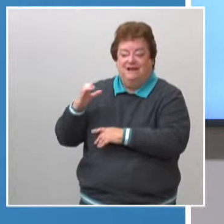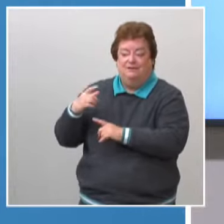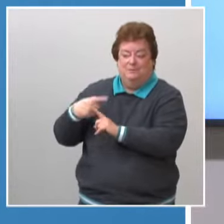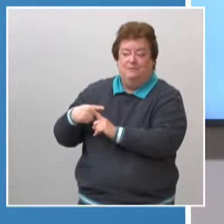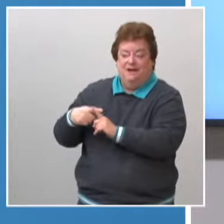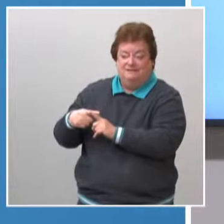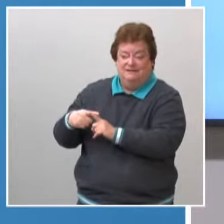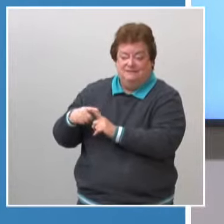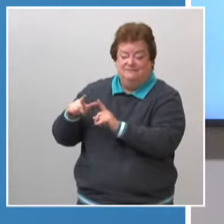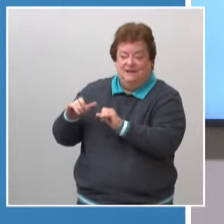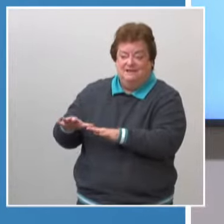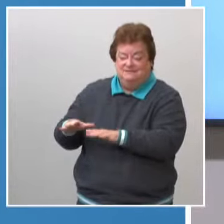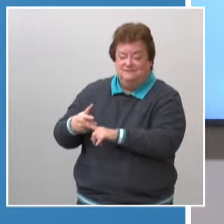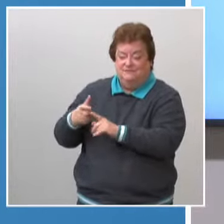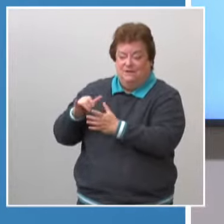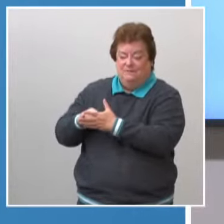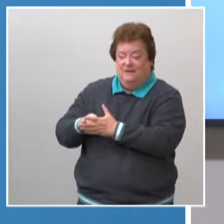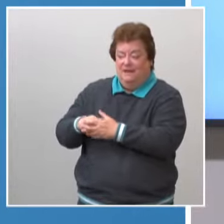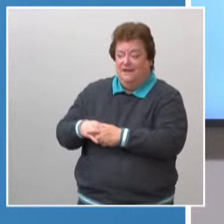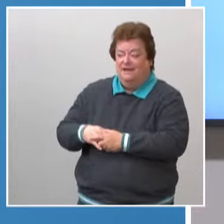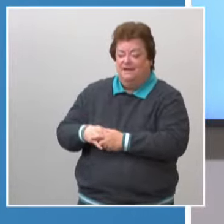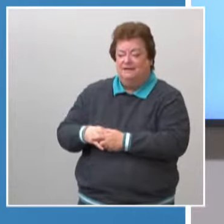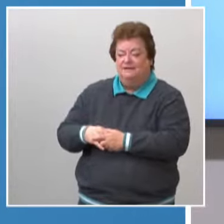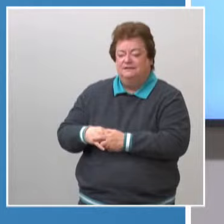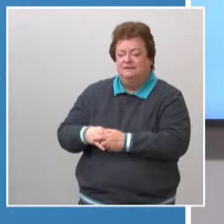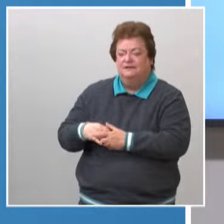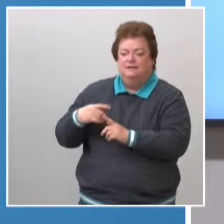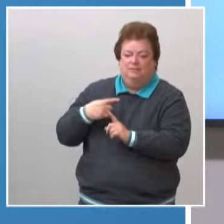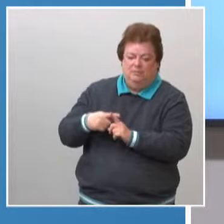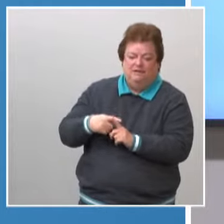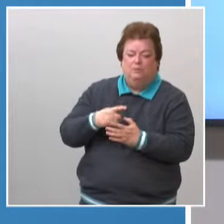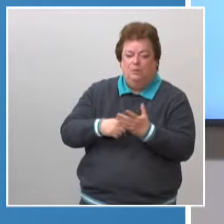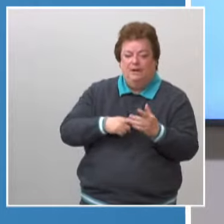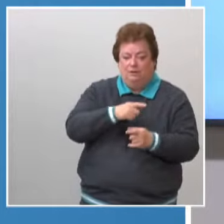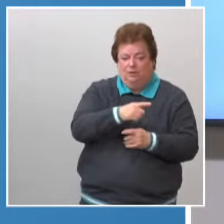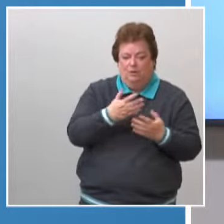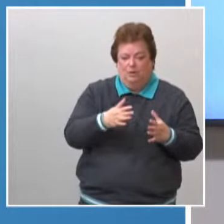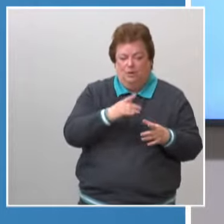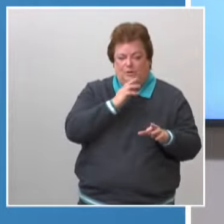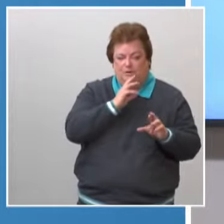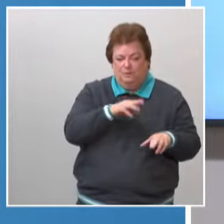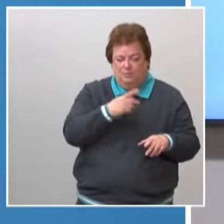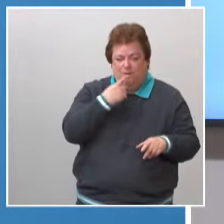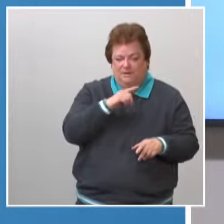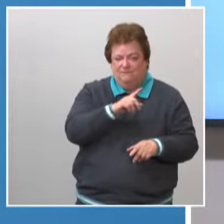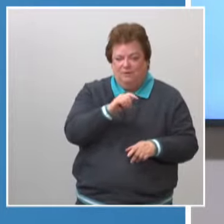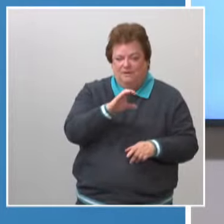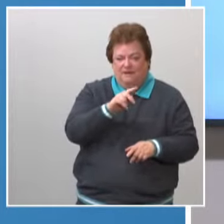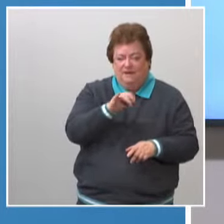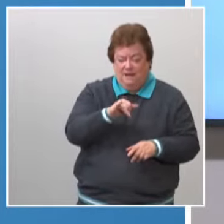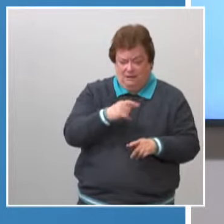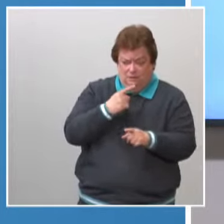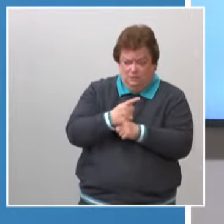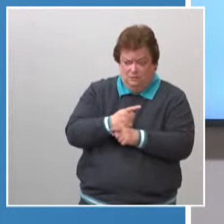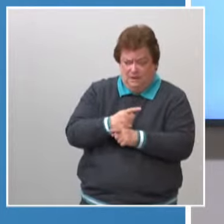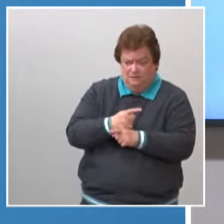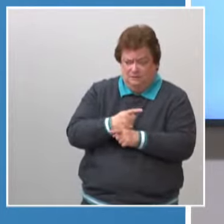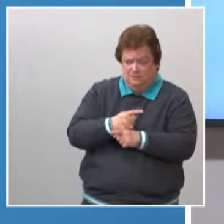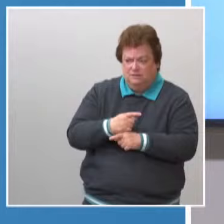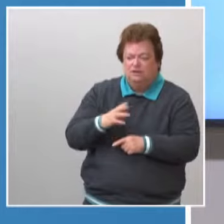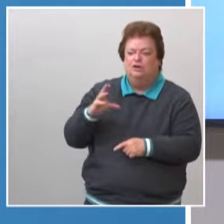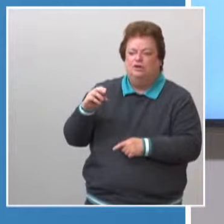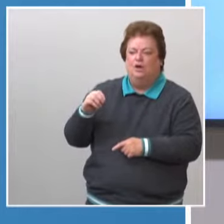that those are part of the cases that you're reporting every day for the county. Is that correct? No,